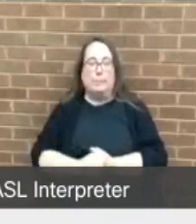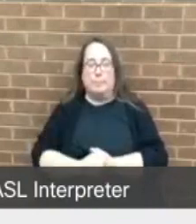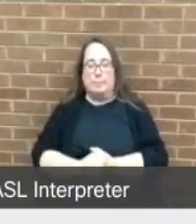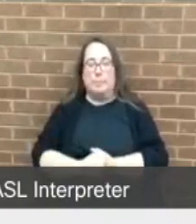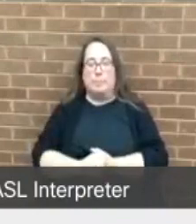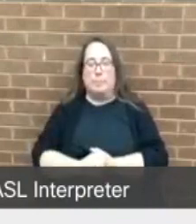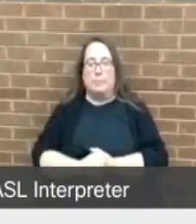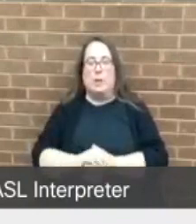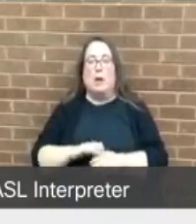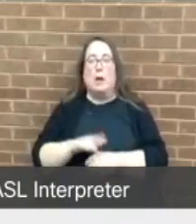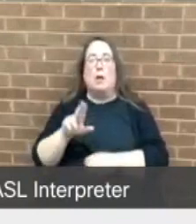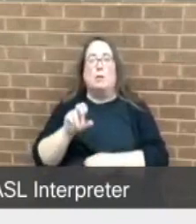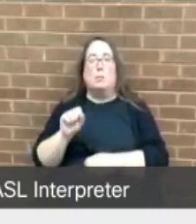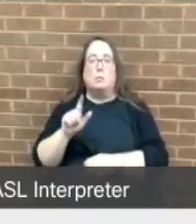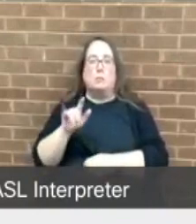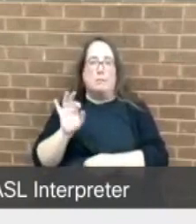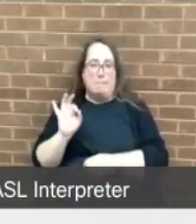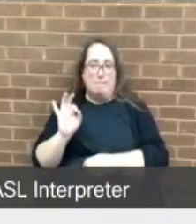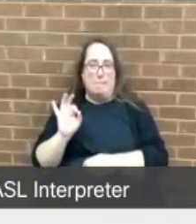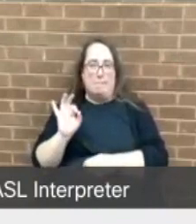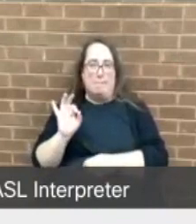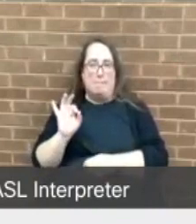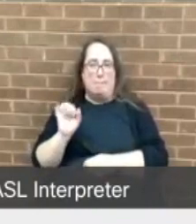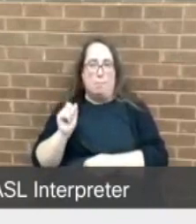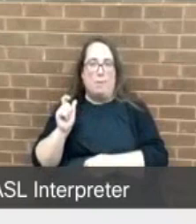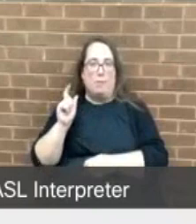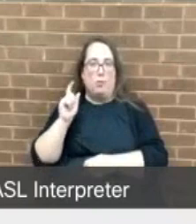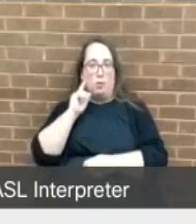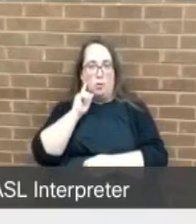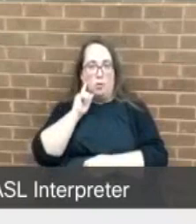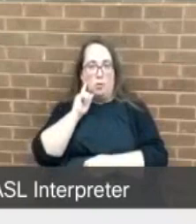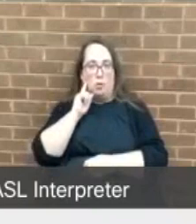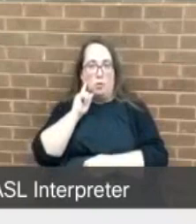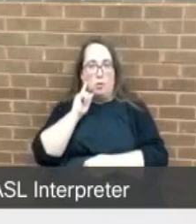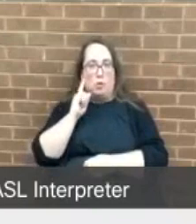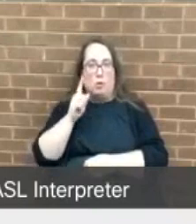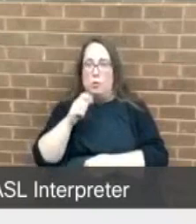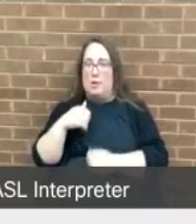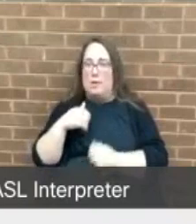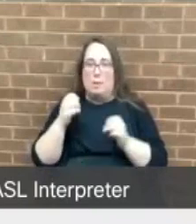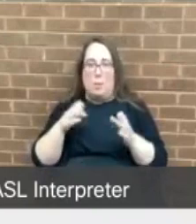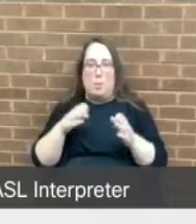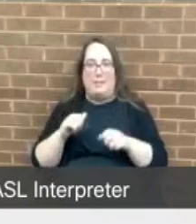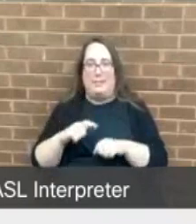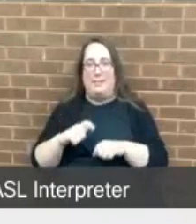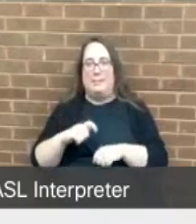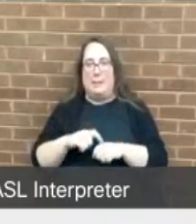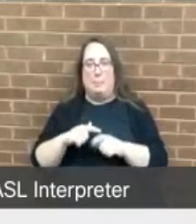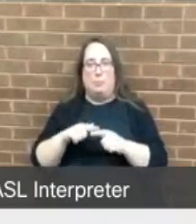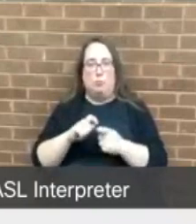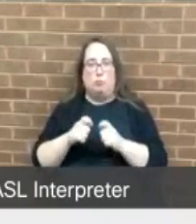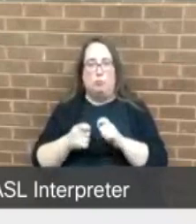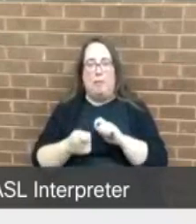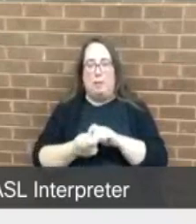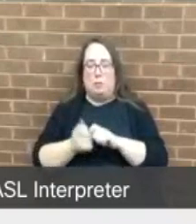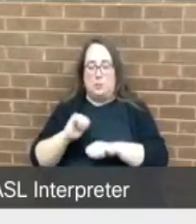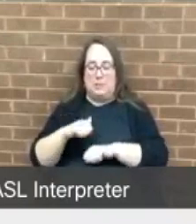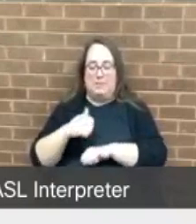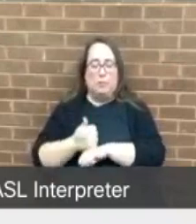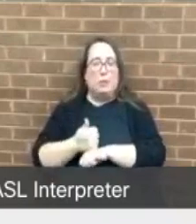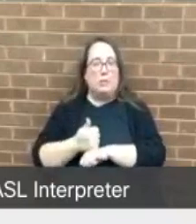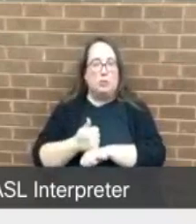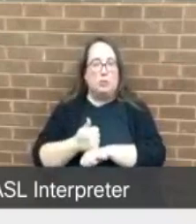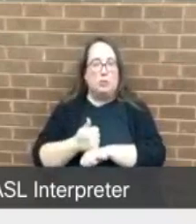On US 29, we've heard that you do not have any plans at this time to change the configuration of